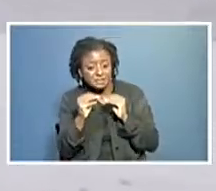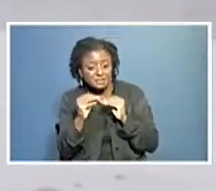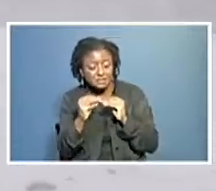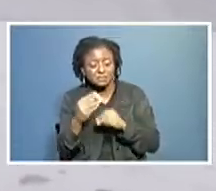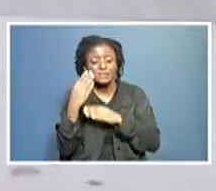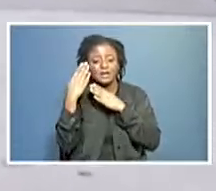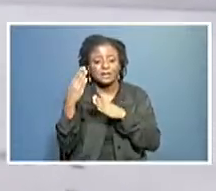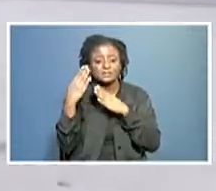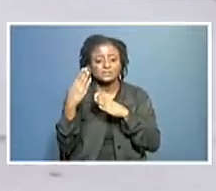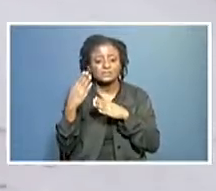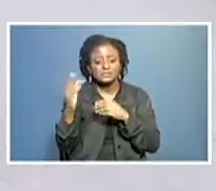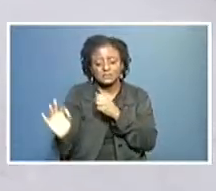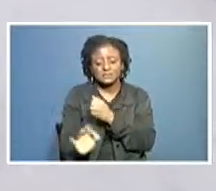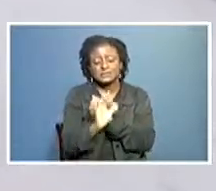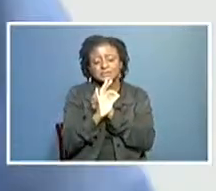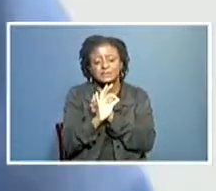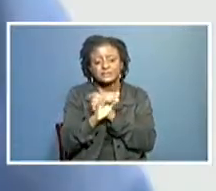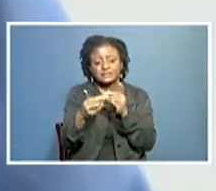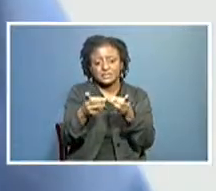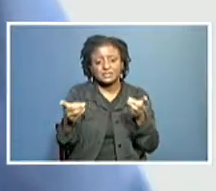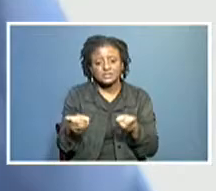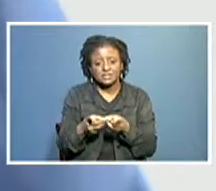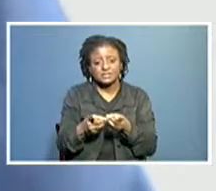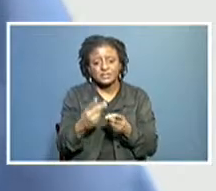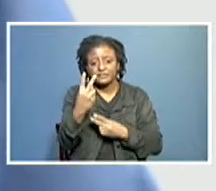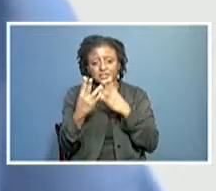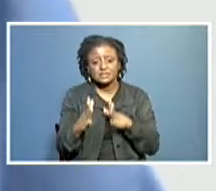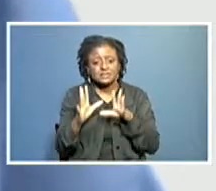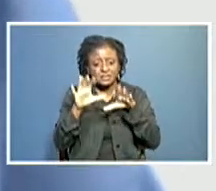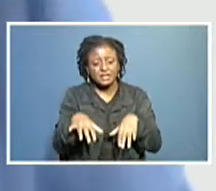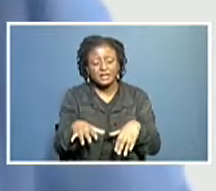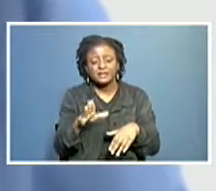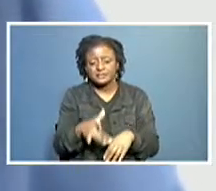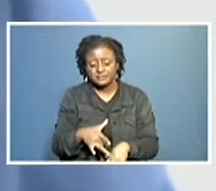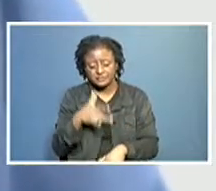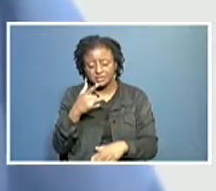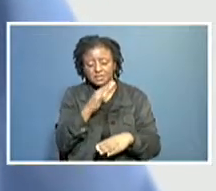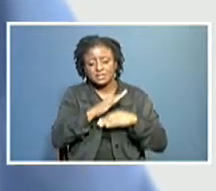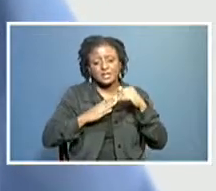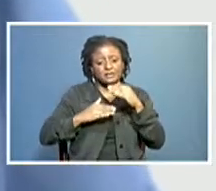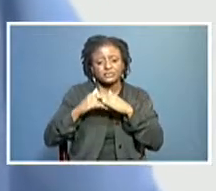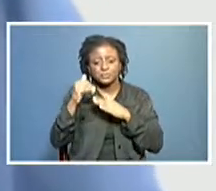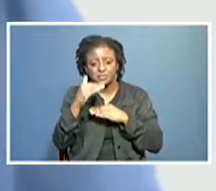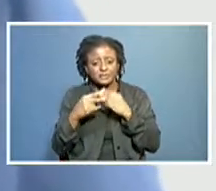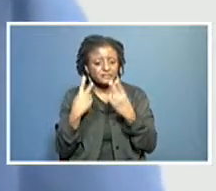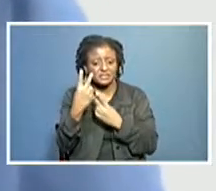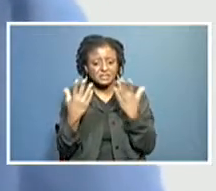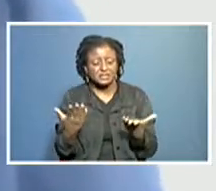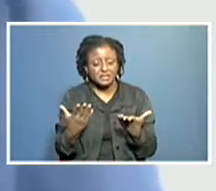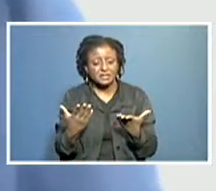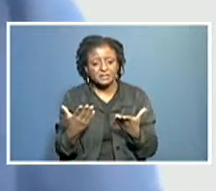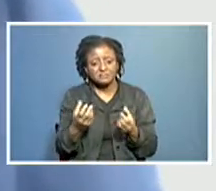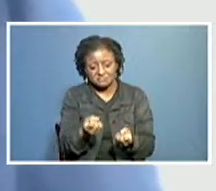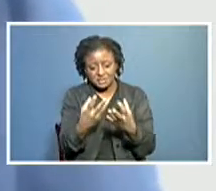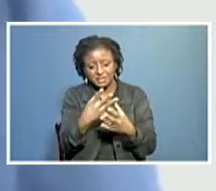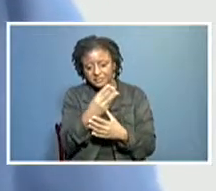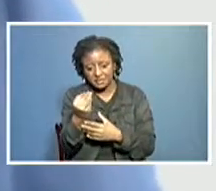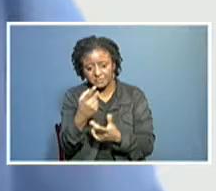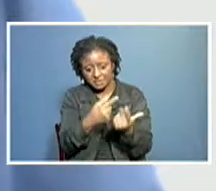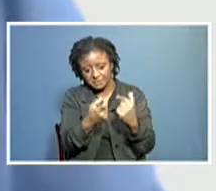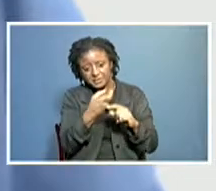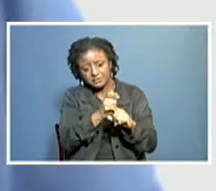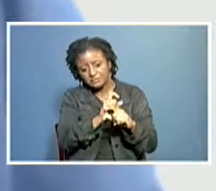visitors can feel comfortable vacationing here. Let's be frank about this. Many of them are coming from communities